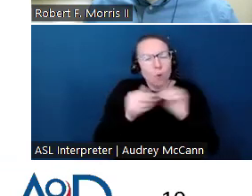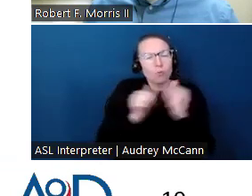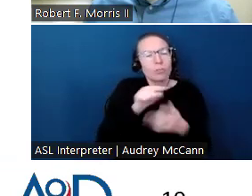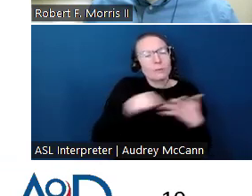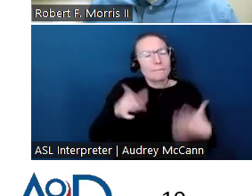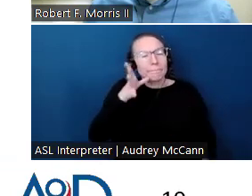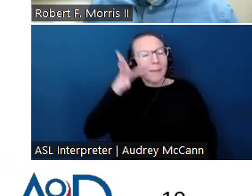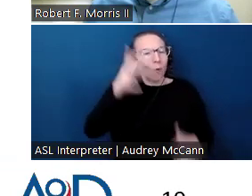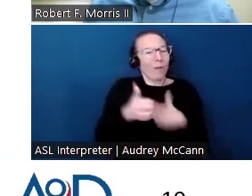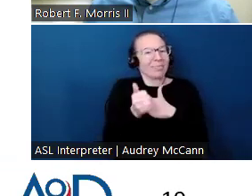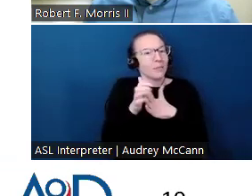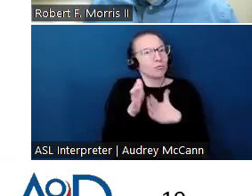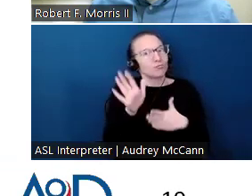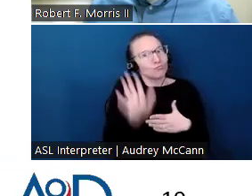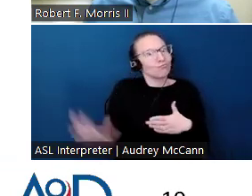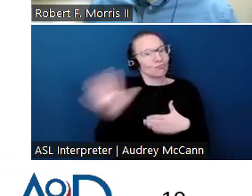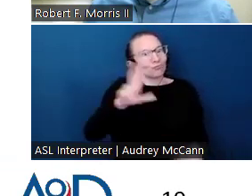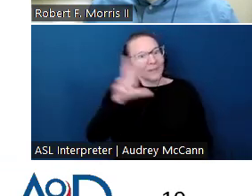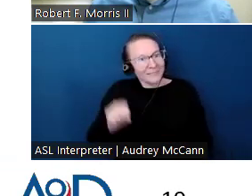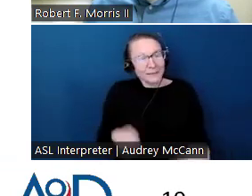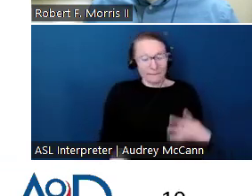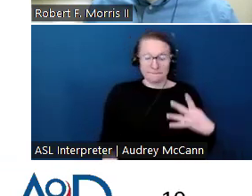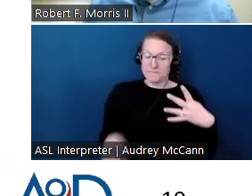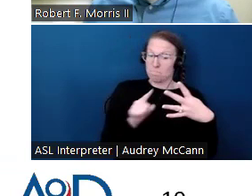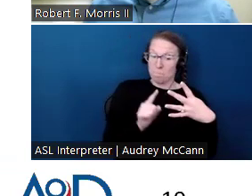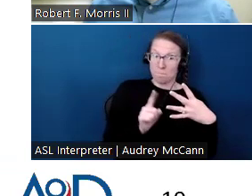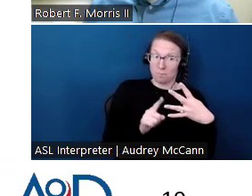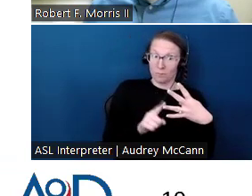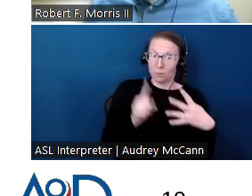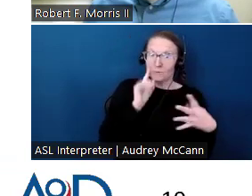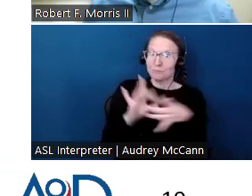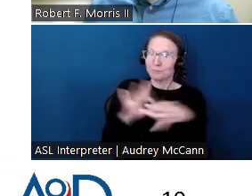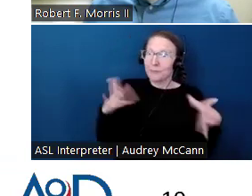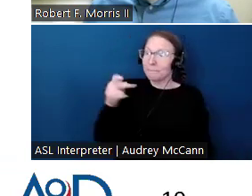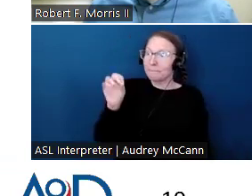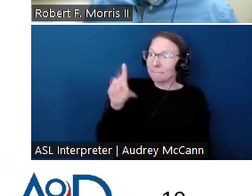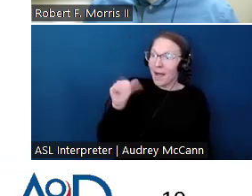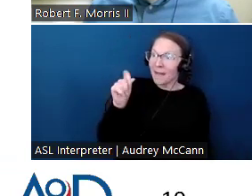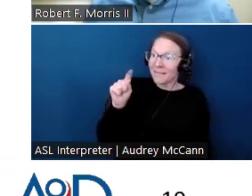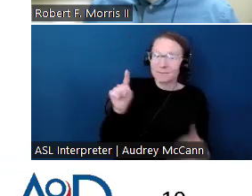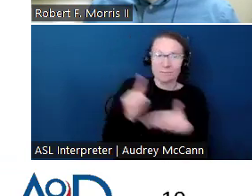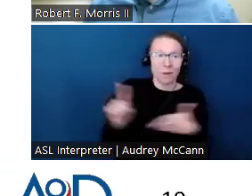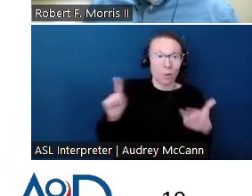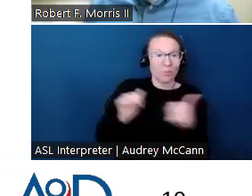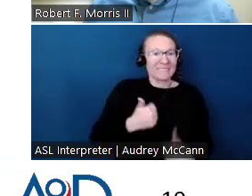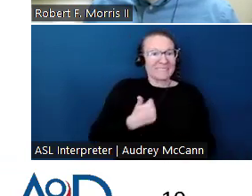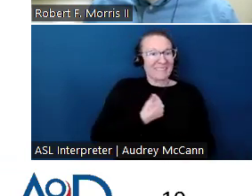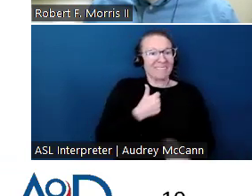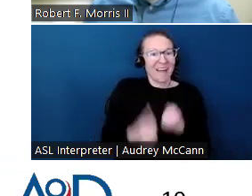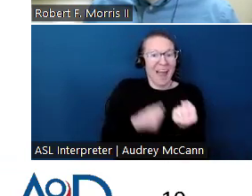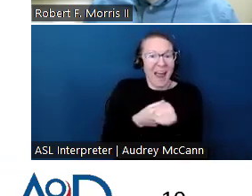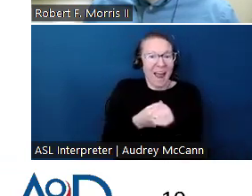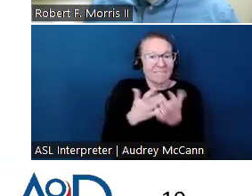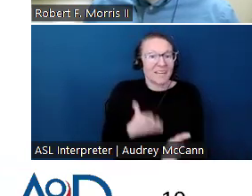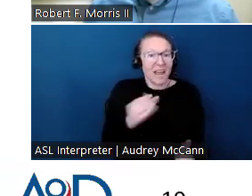programs across the country. Then we just released a podcast last week with self-advocate and former